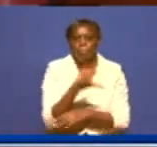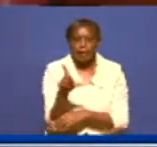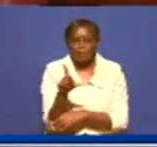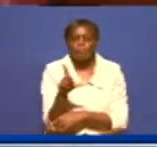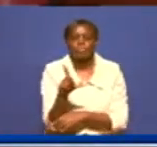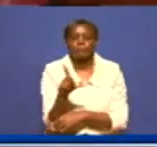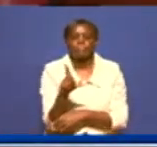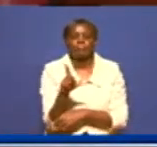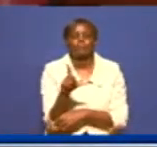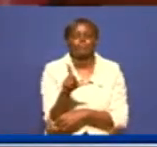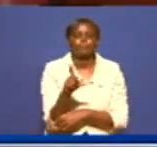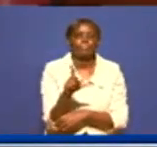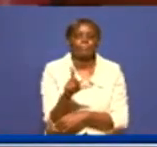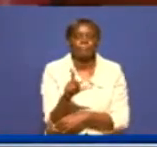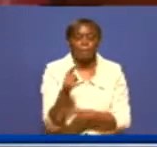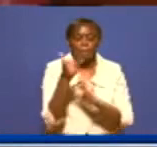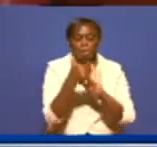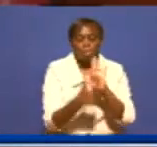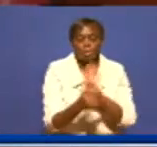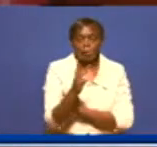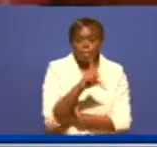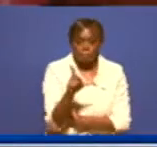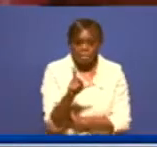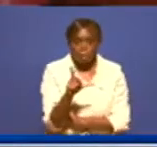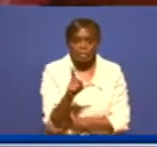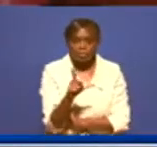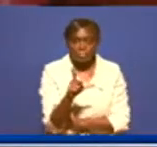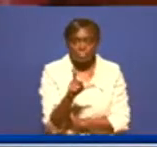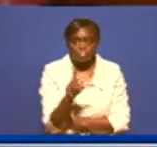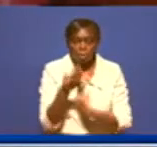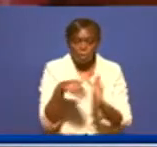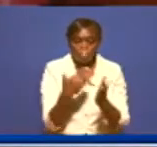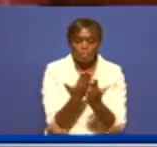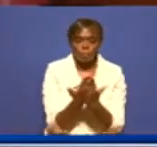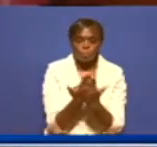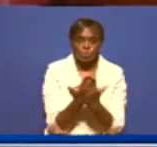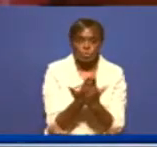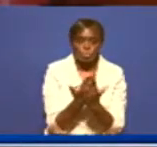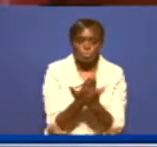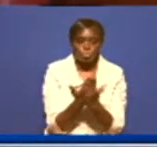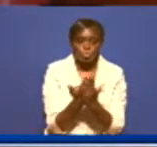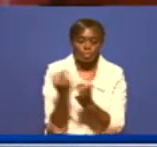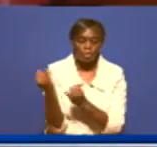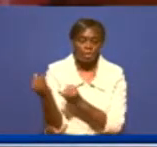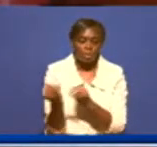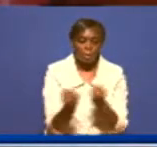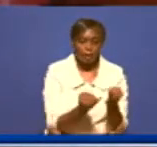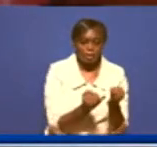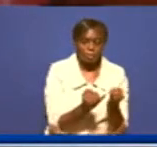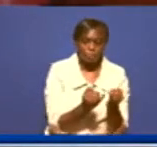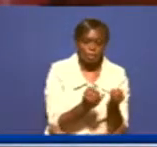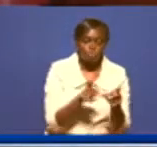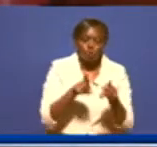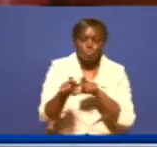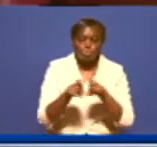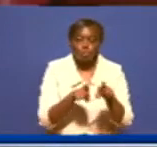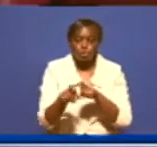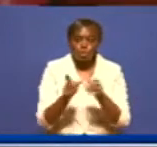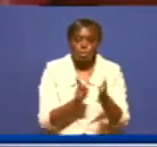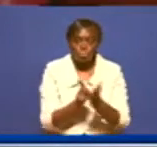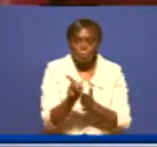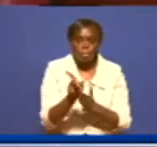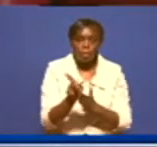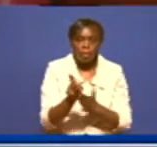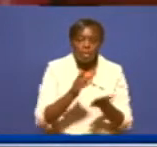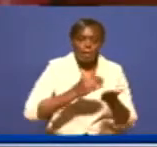because the bill, as you can see, proposes the introduction of price control over the rents